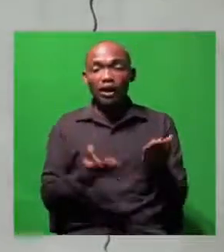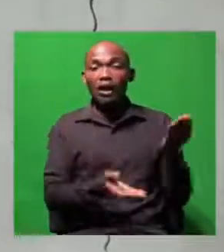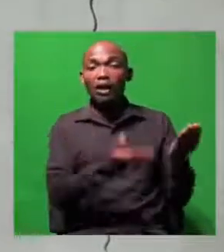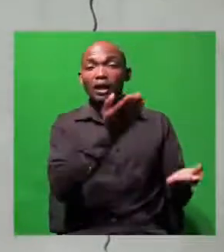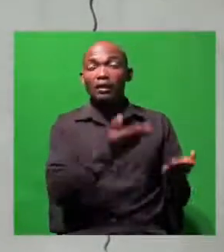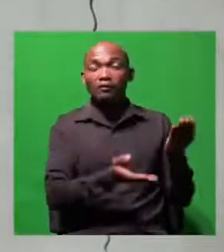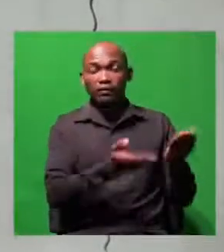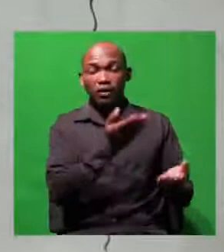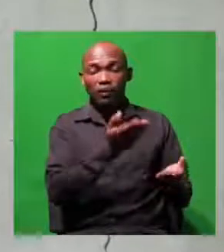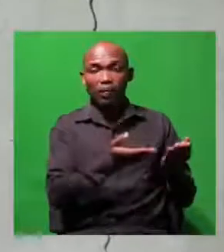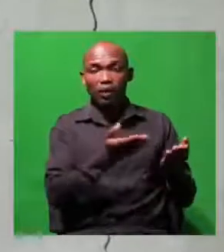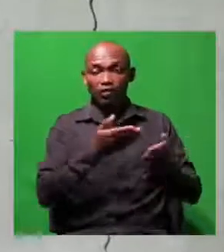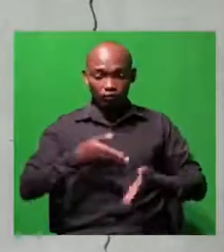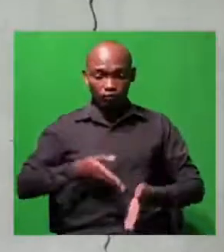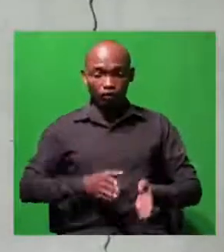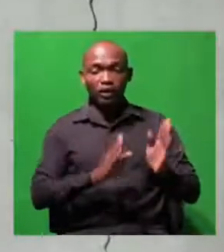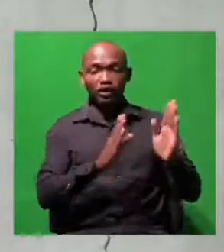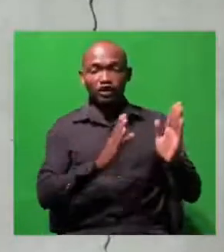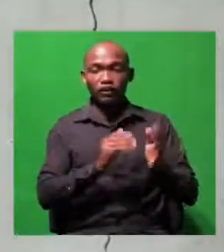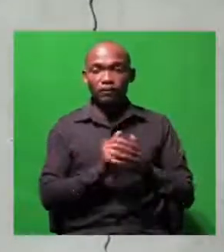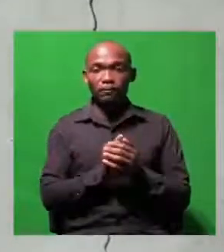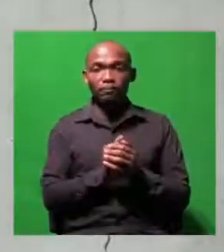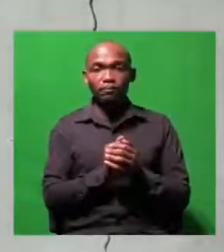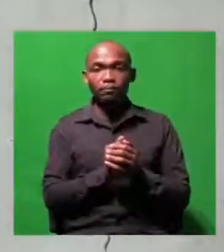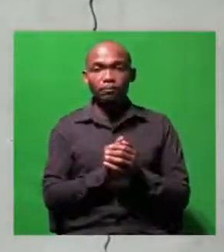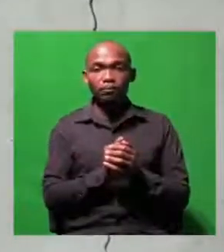Low level of